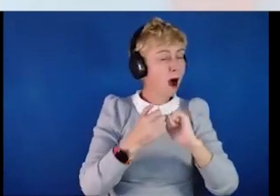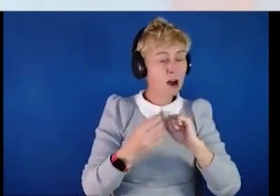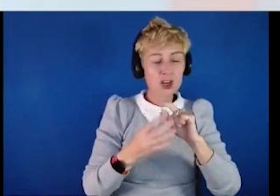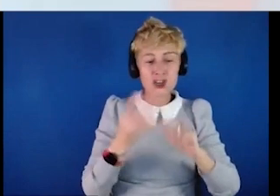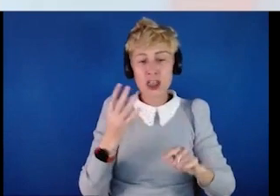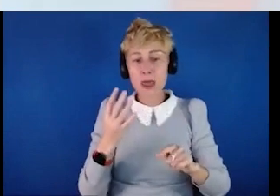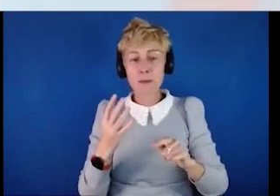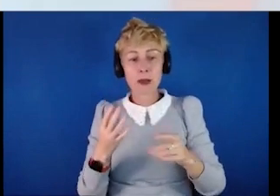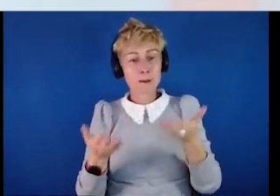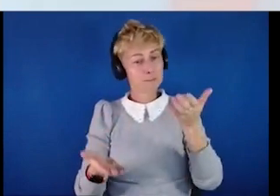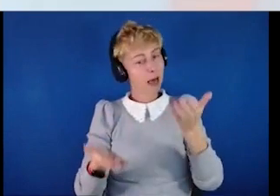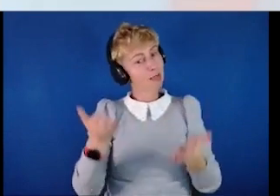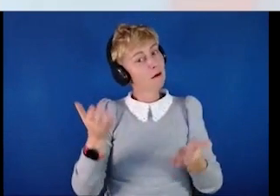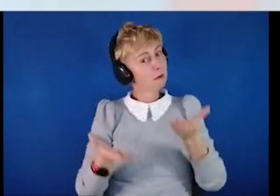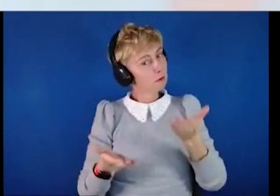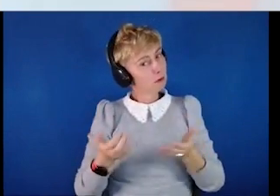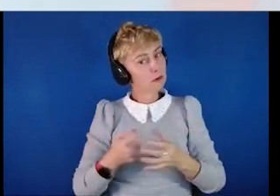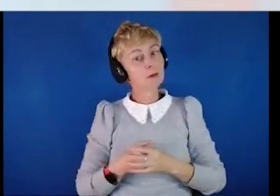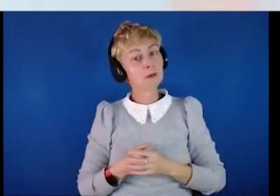balanced,